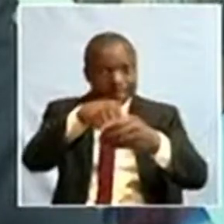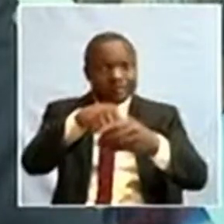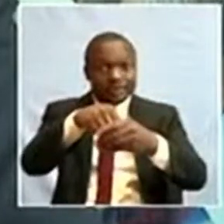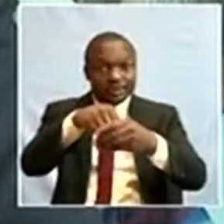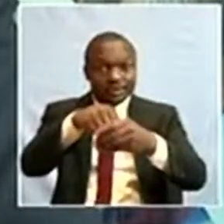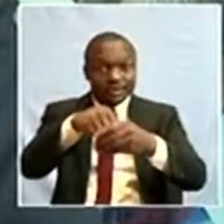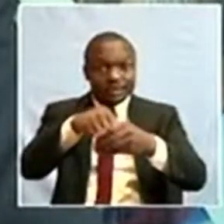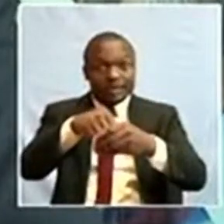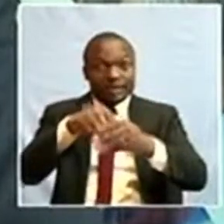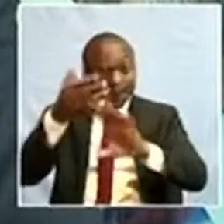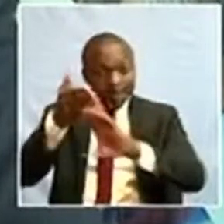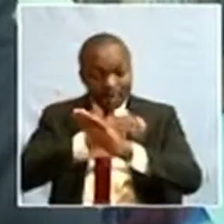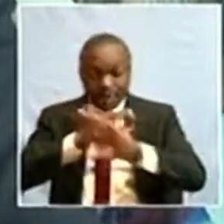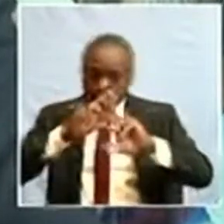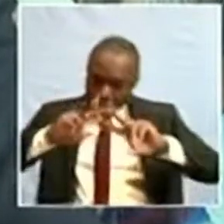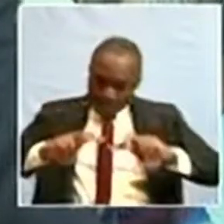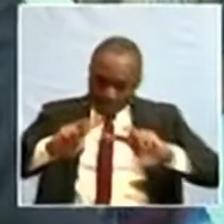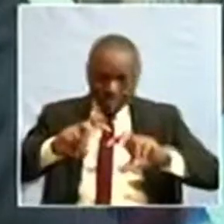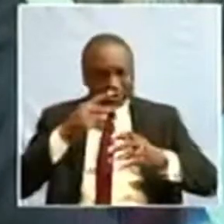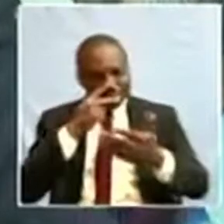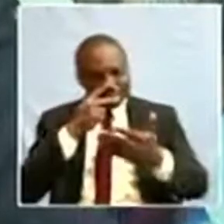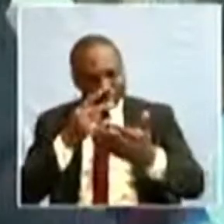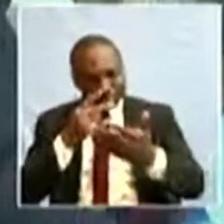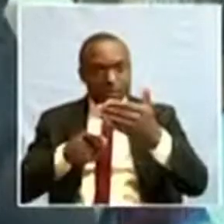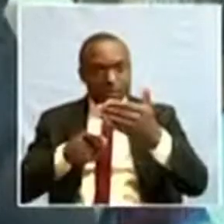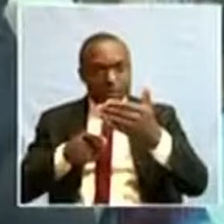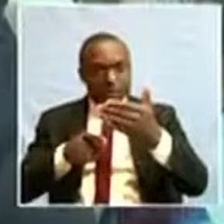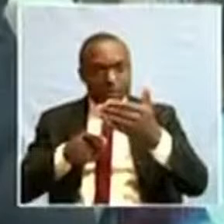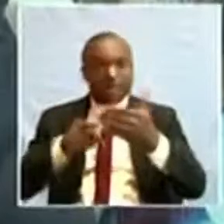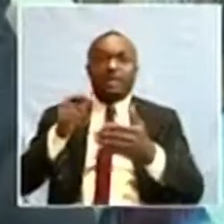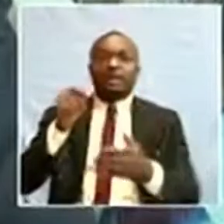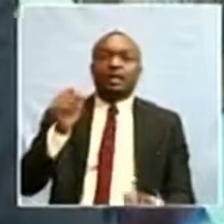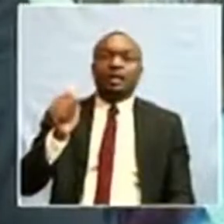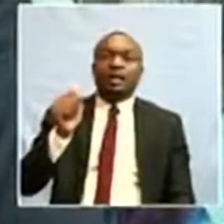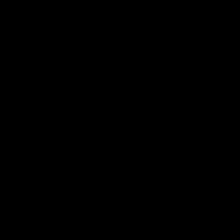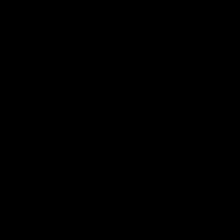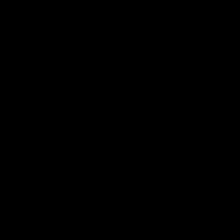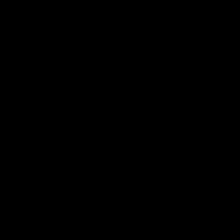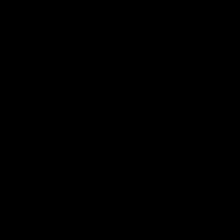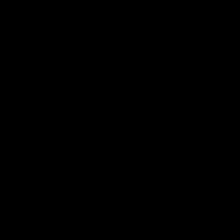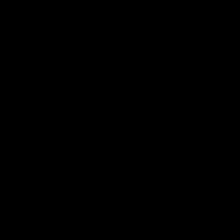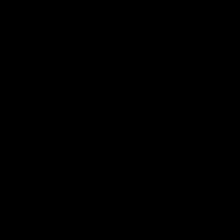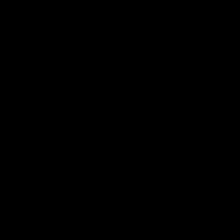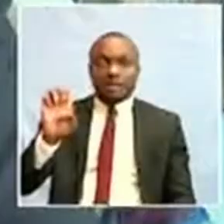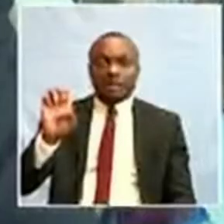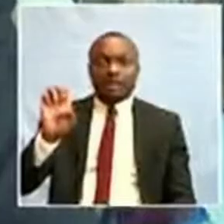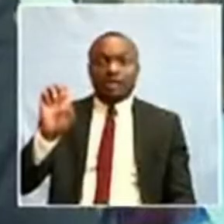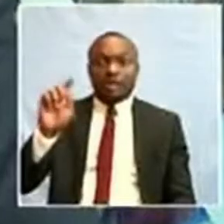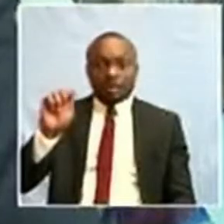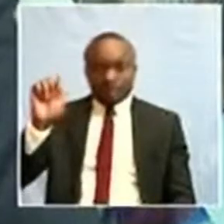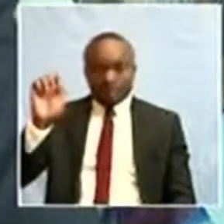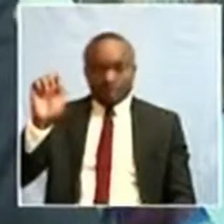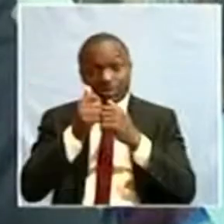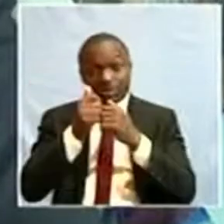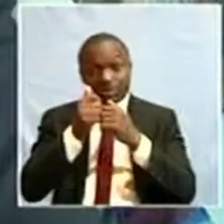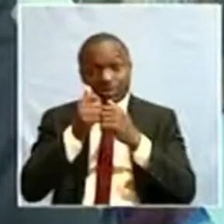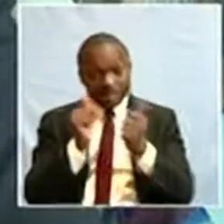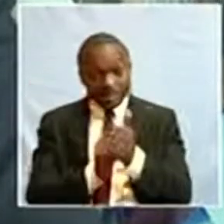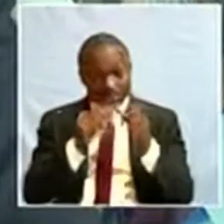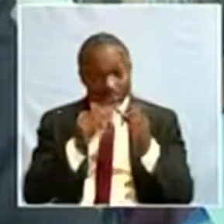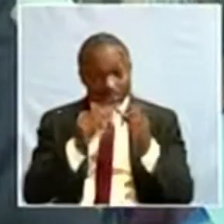call a pre-issuance, just to confirm whether what Annette was talking about in terms of the audit process has been followed,